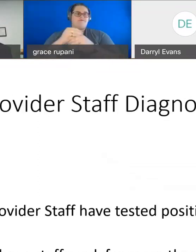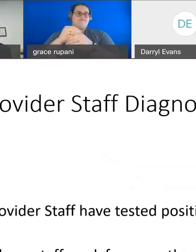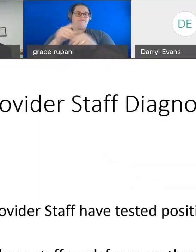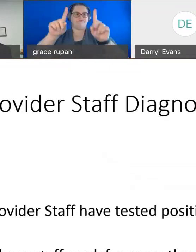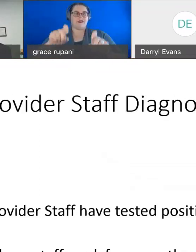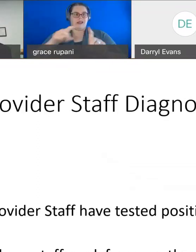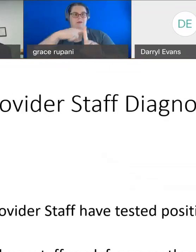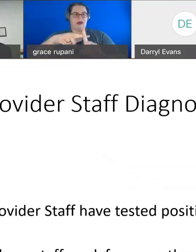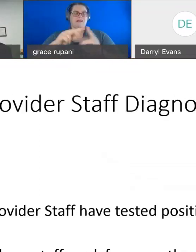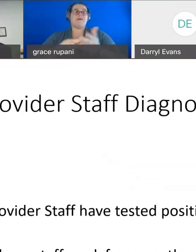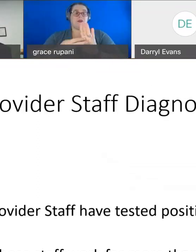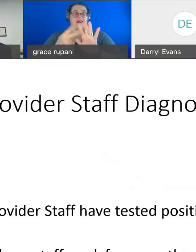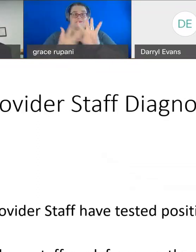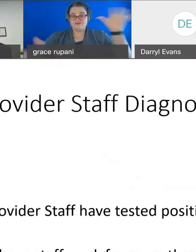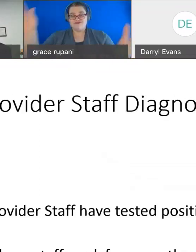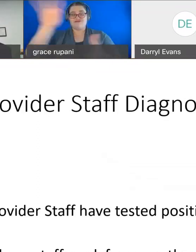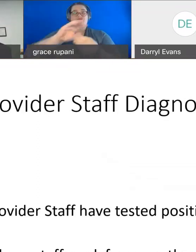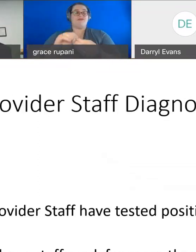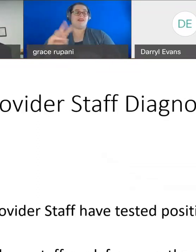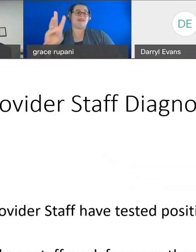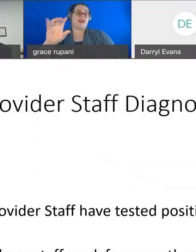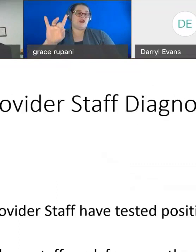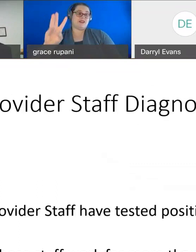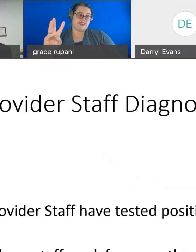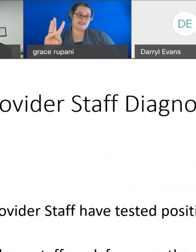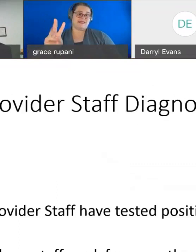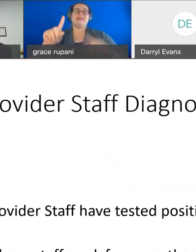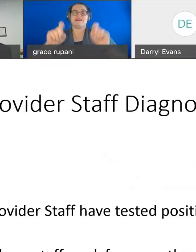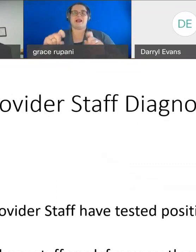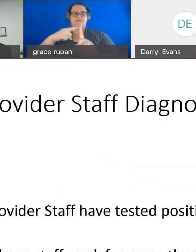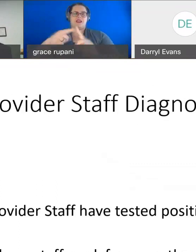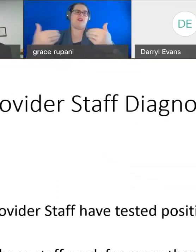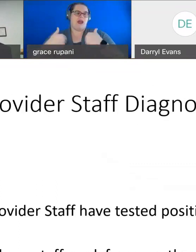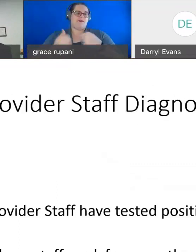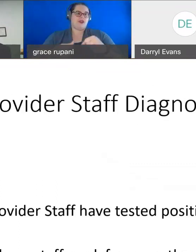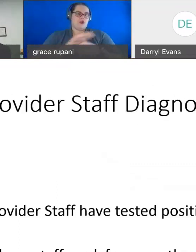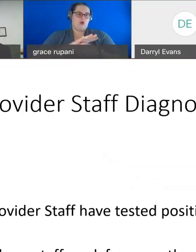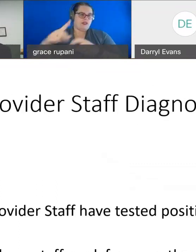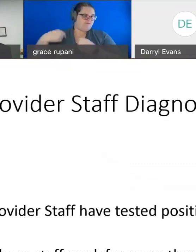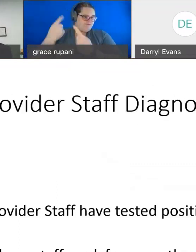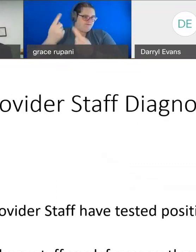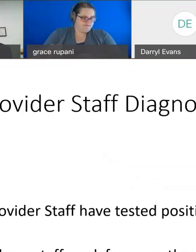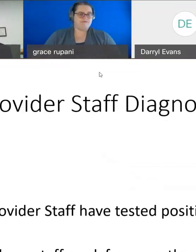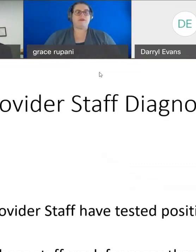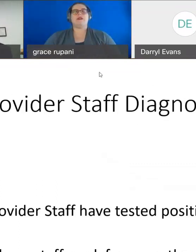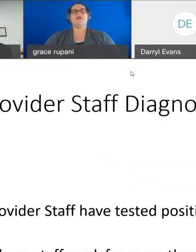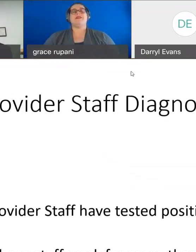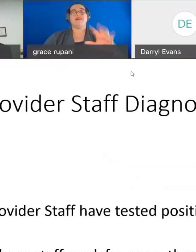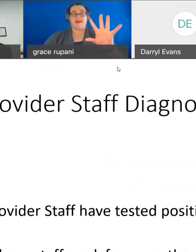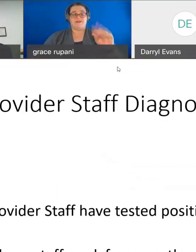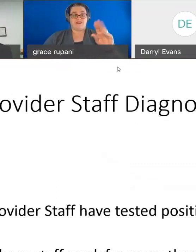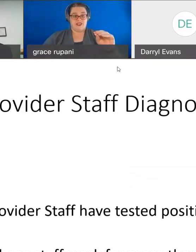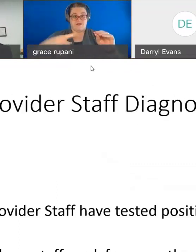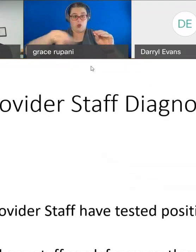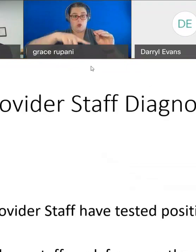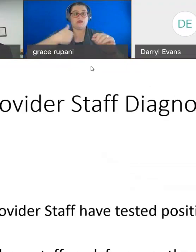provider staff who have tested positive. 50 of these work for more than one provider, and 10 provider staff have